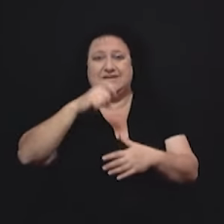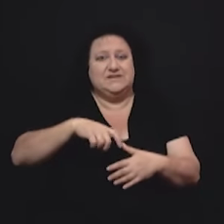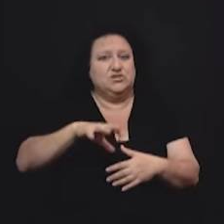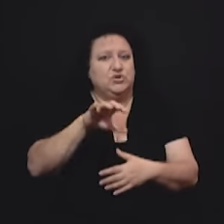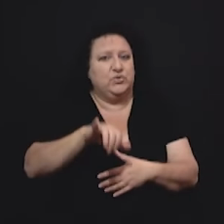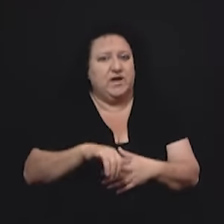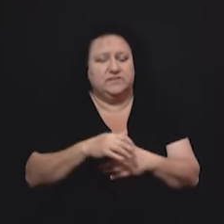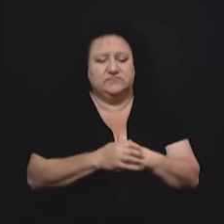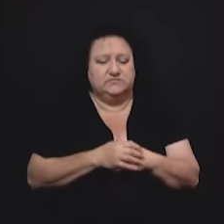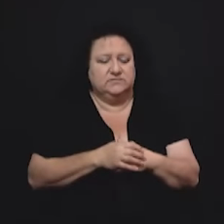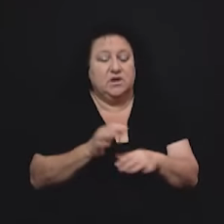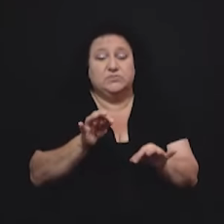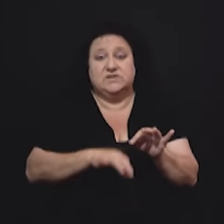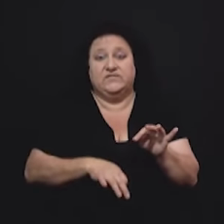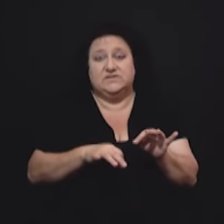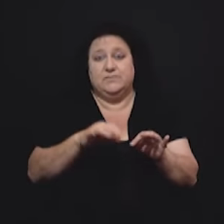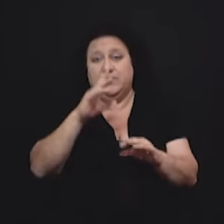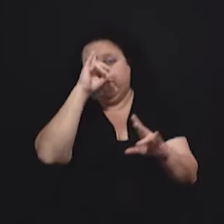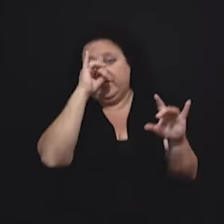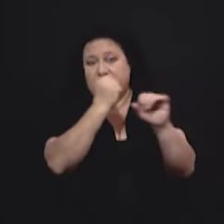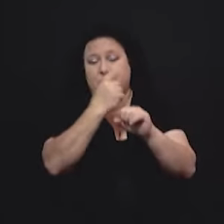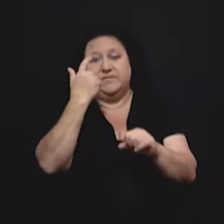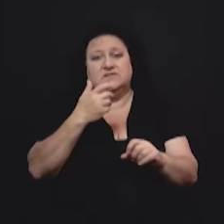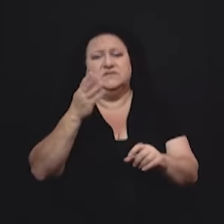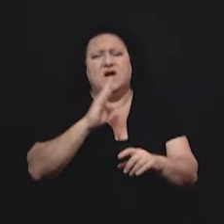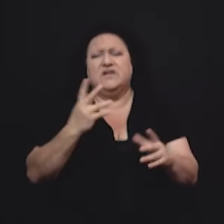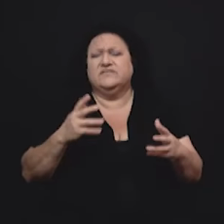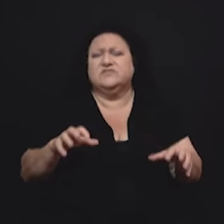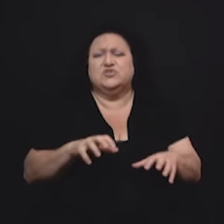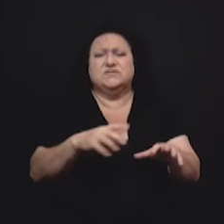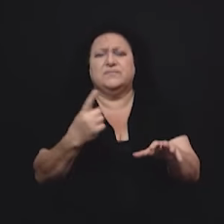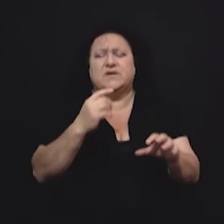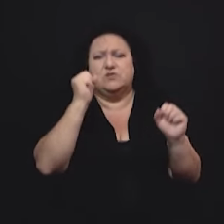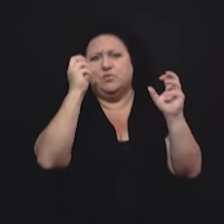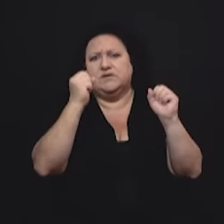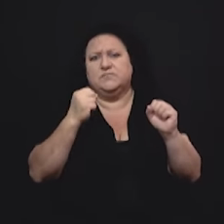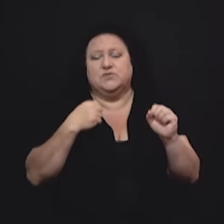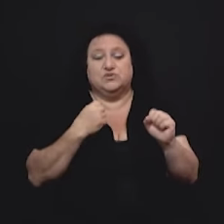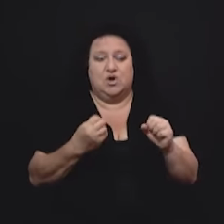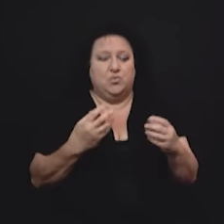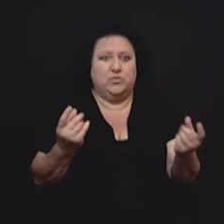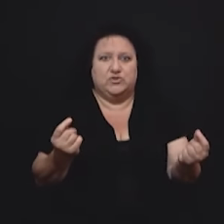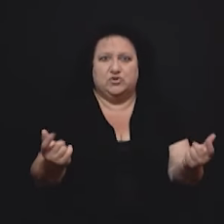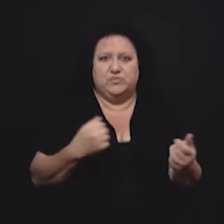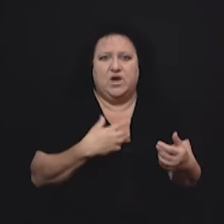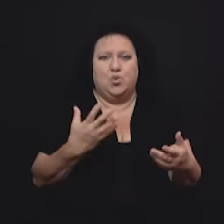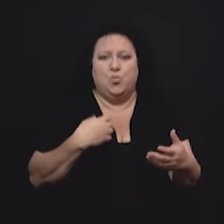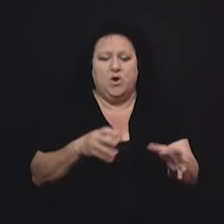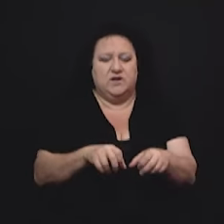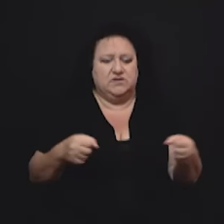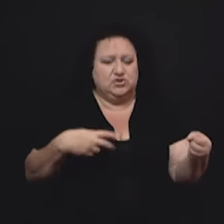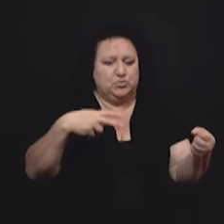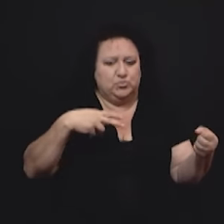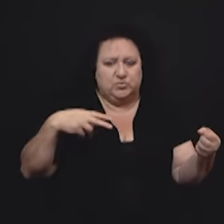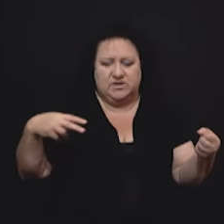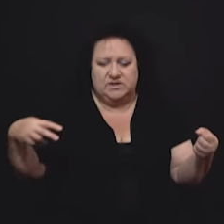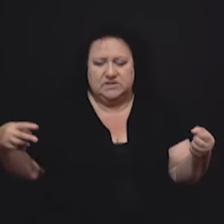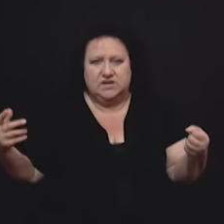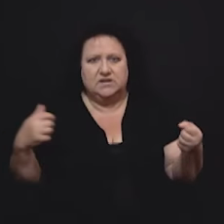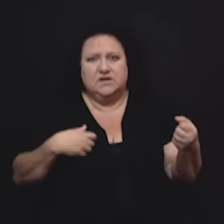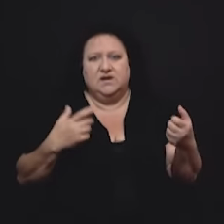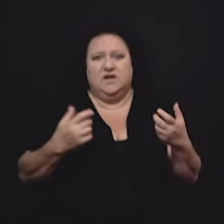because God had done something incredible for them, the outflow of that is that they wanted to read his word. They dedicated themselves to the apostles'